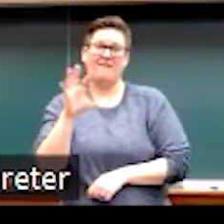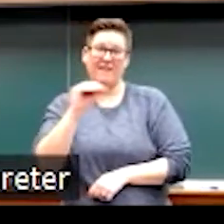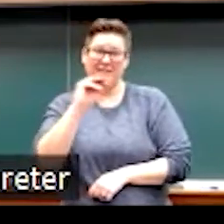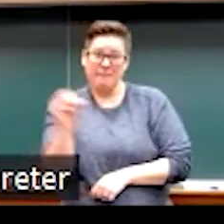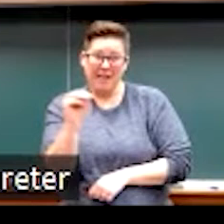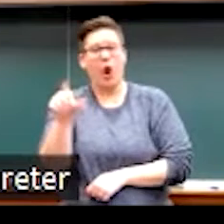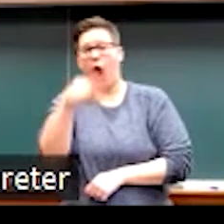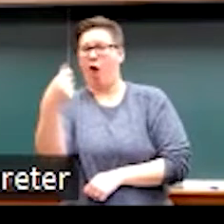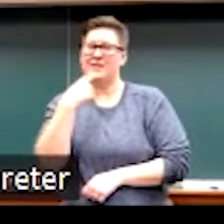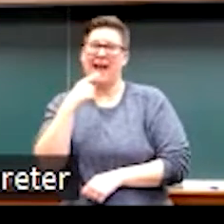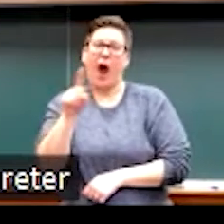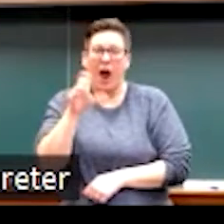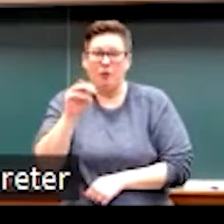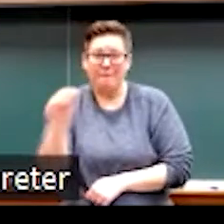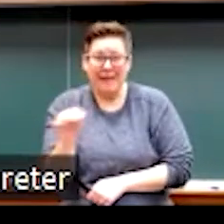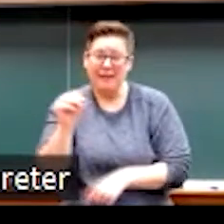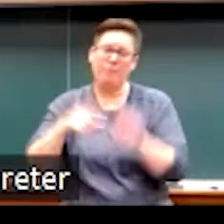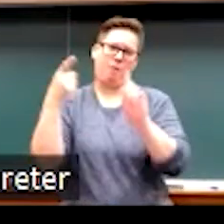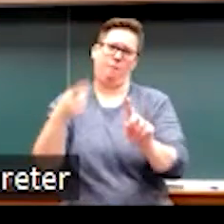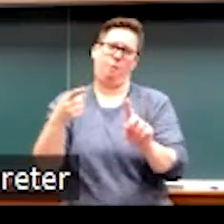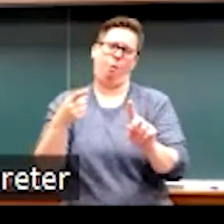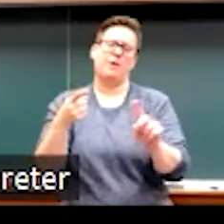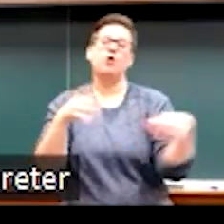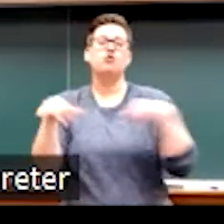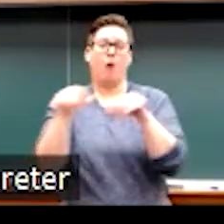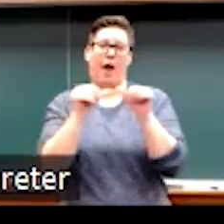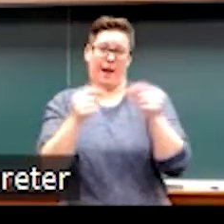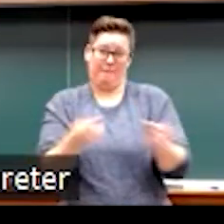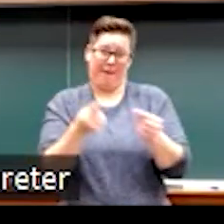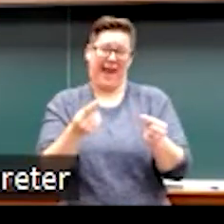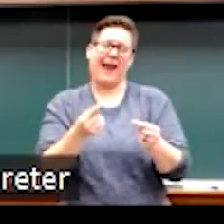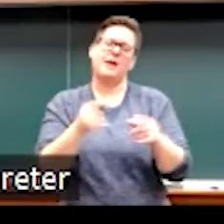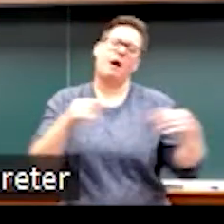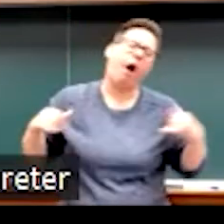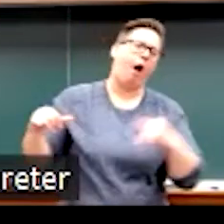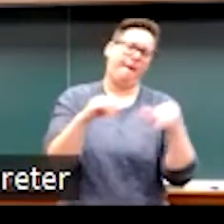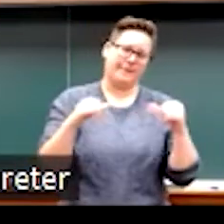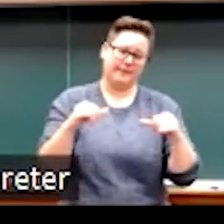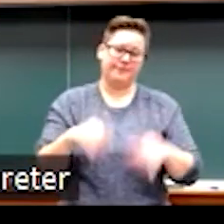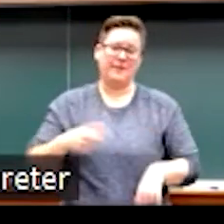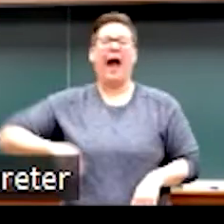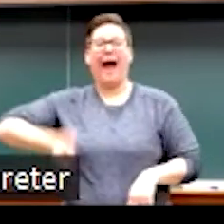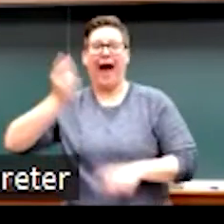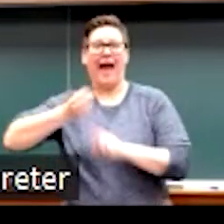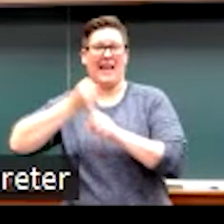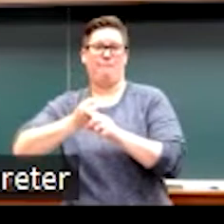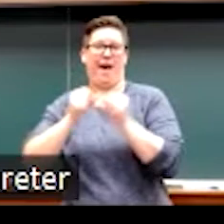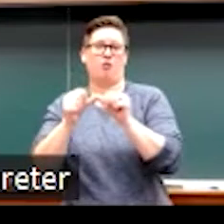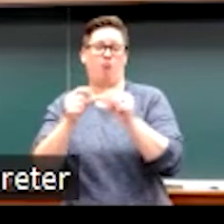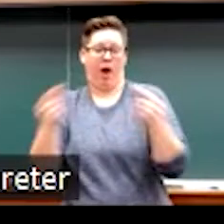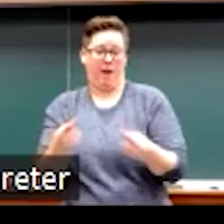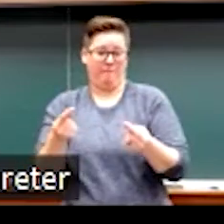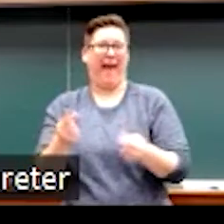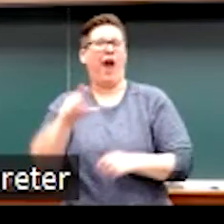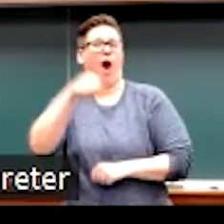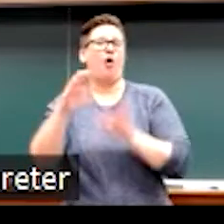100 million. But the point is that this is a common and highly impactful condition. And then high impact chronic pain is another category